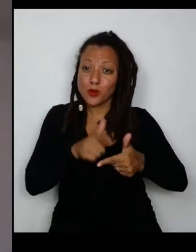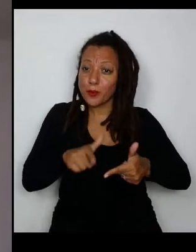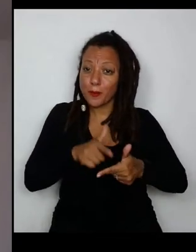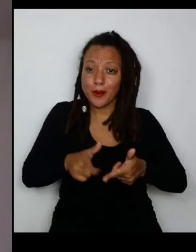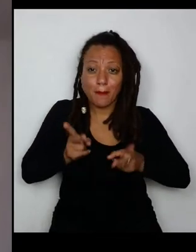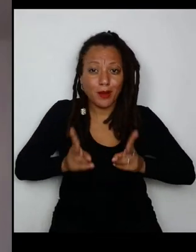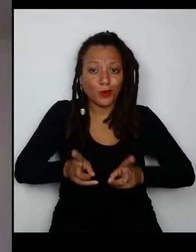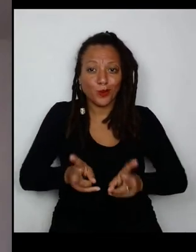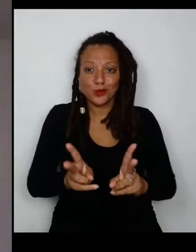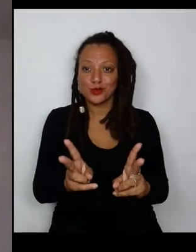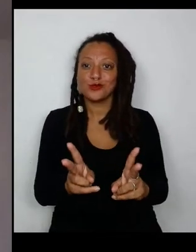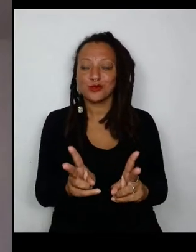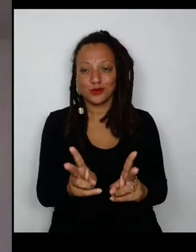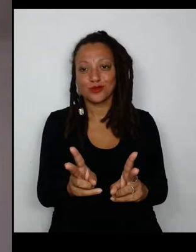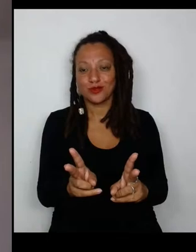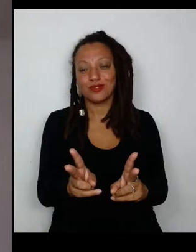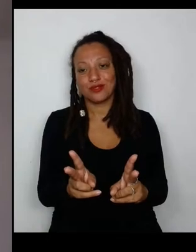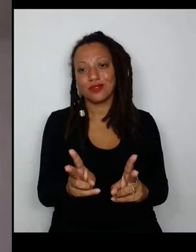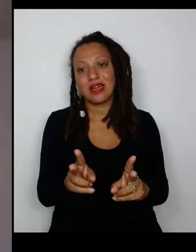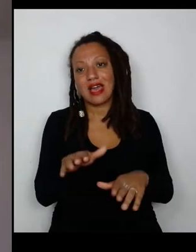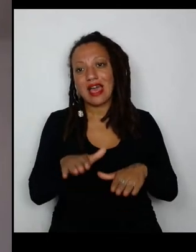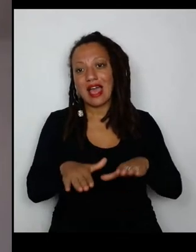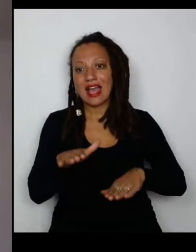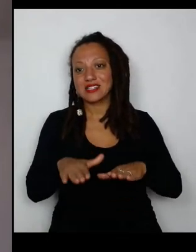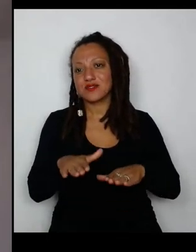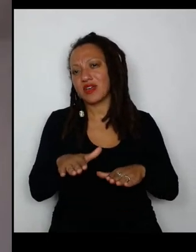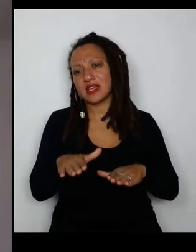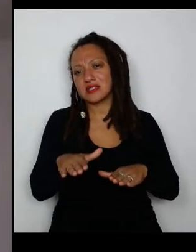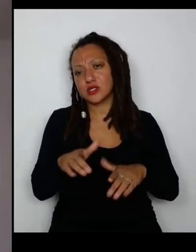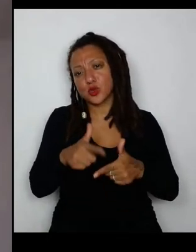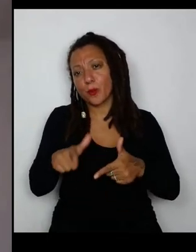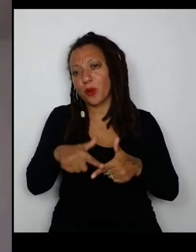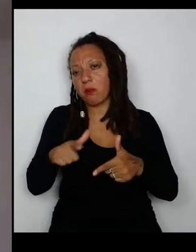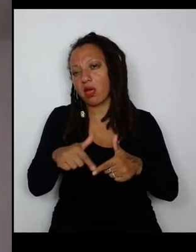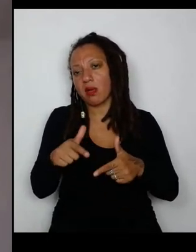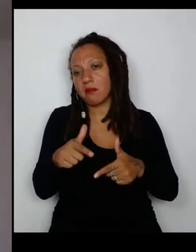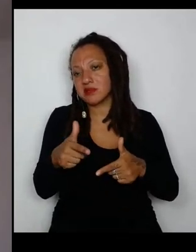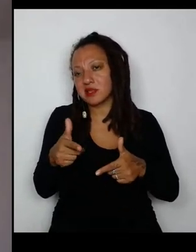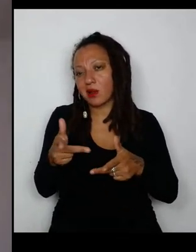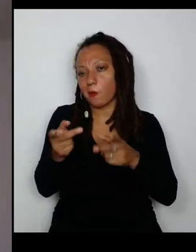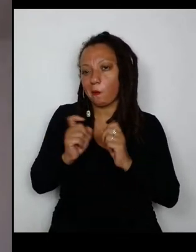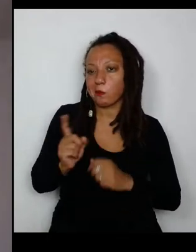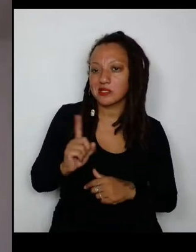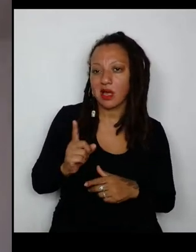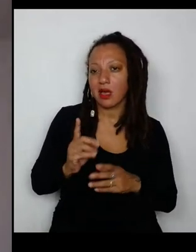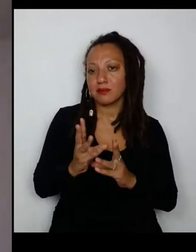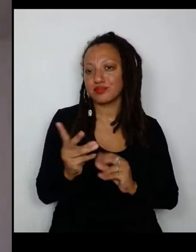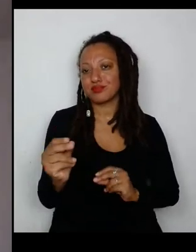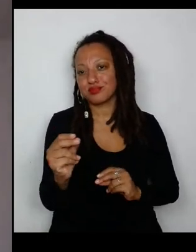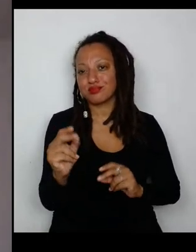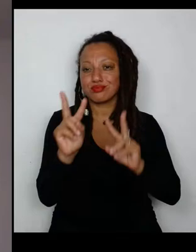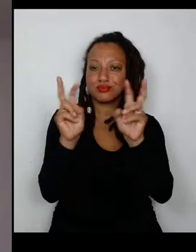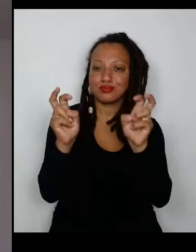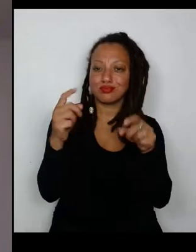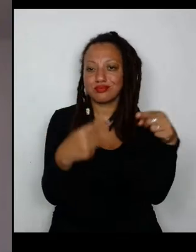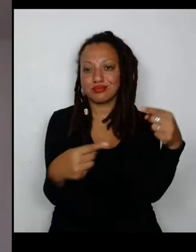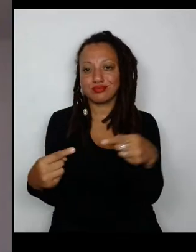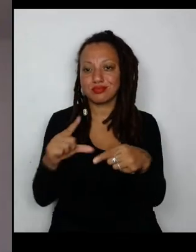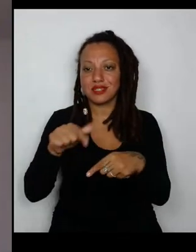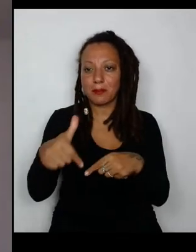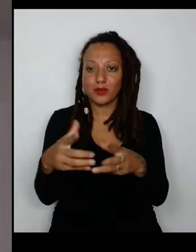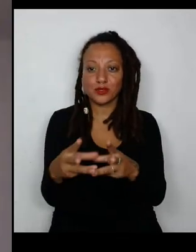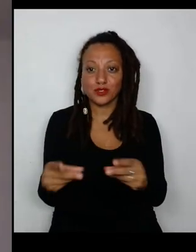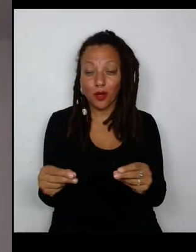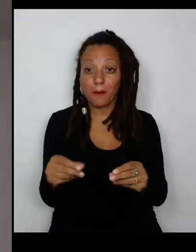new lexicon to talk about this but the issues remain the same sometimes they are just touched upon sometimes